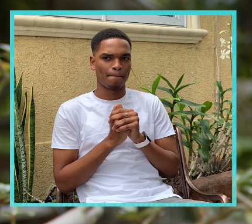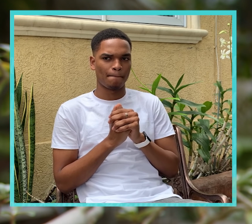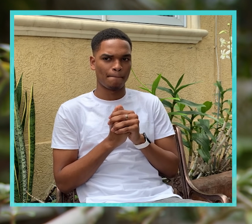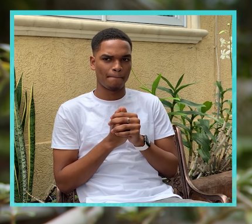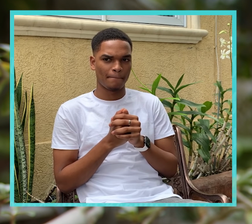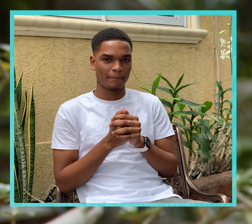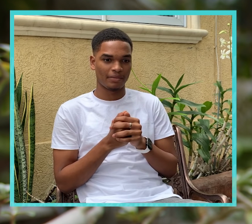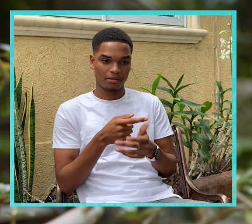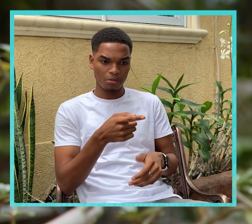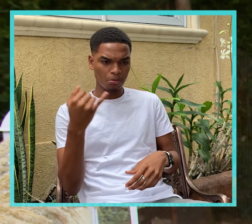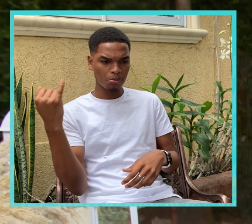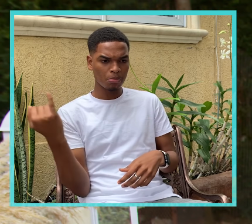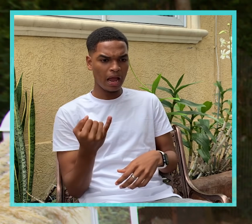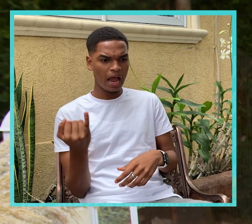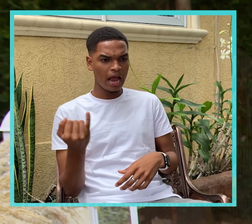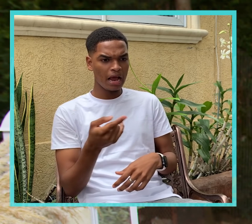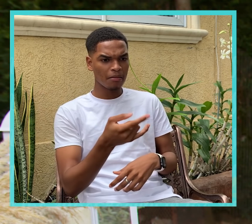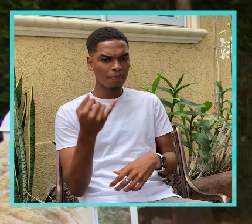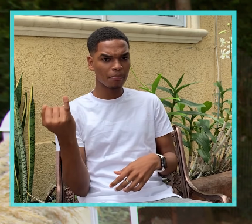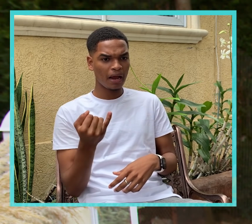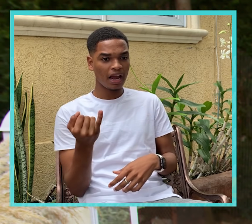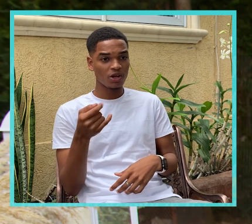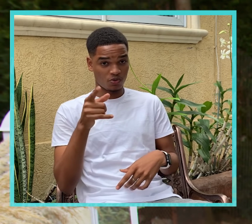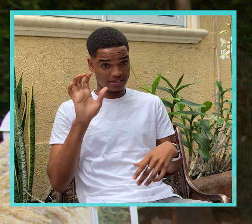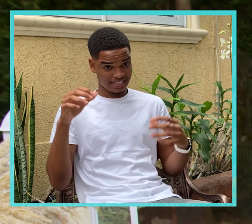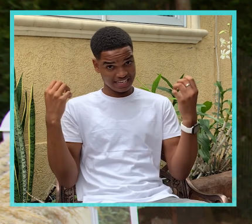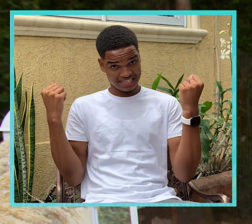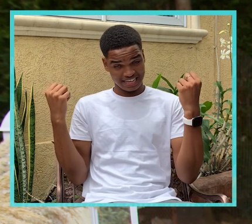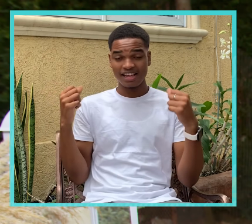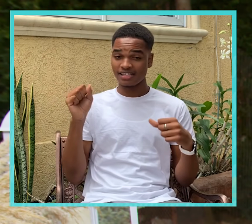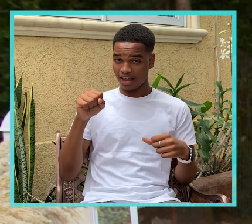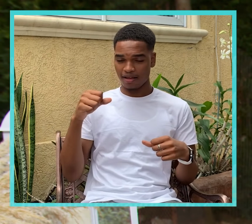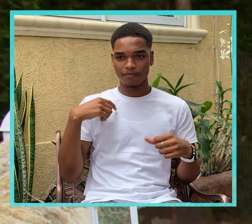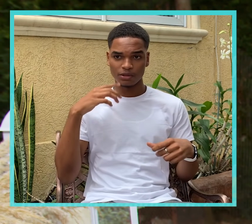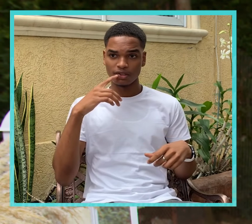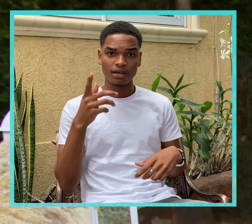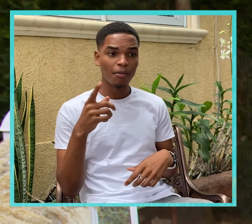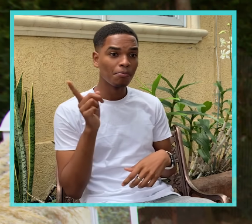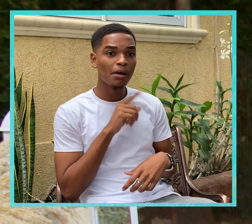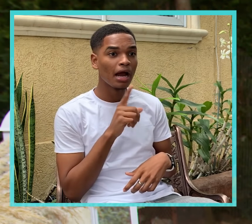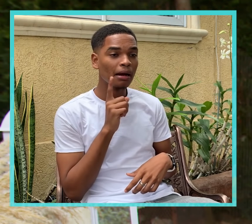That body. Oh my gosh, you can sign that? Yes, you can sign. I saw that sign like.